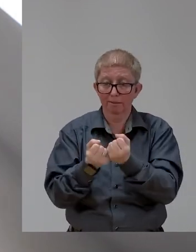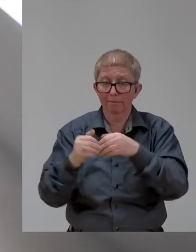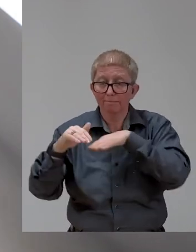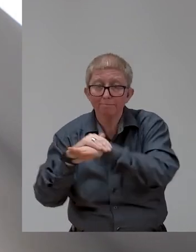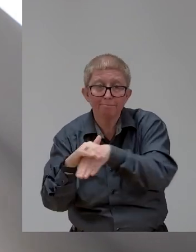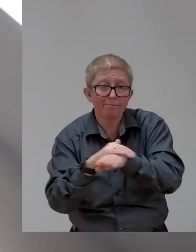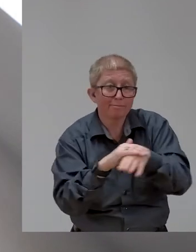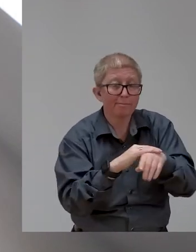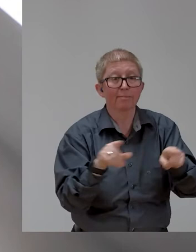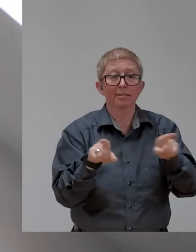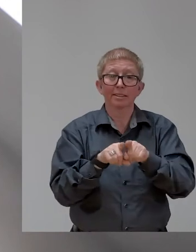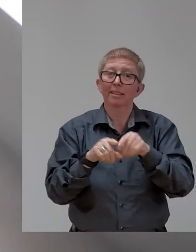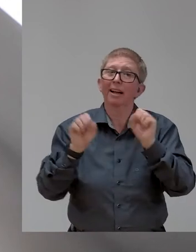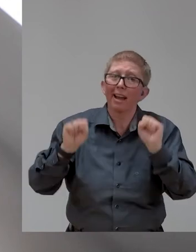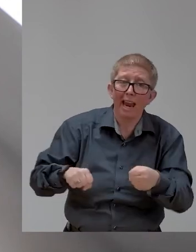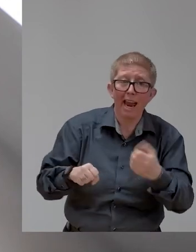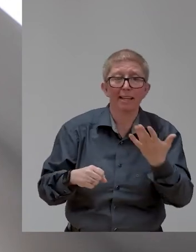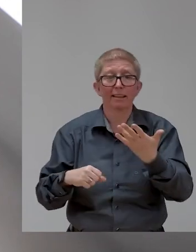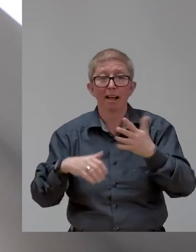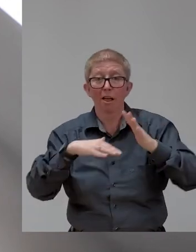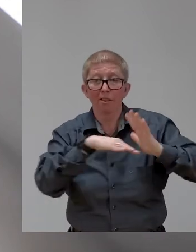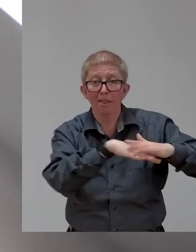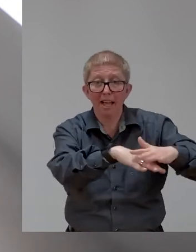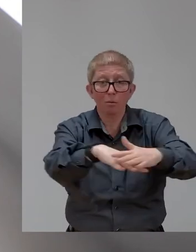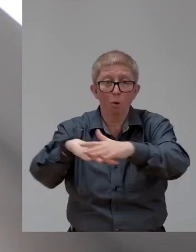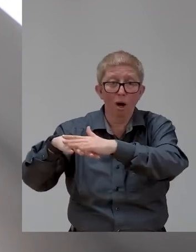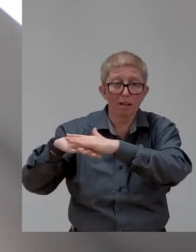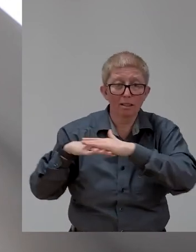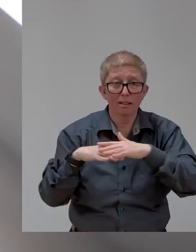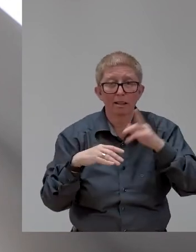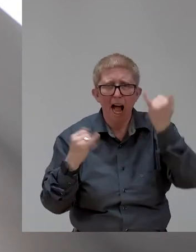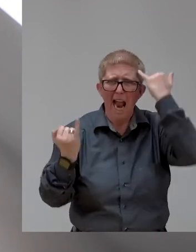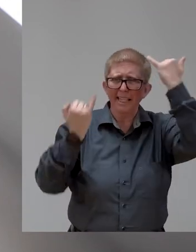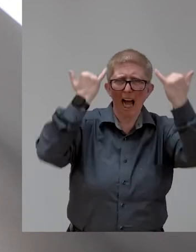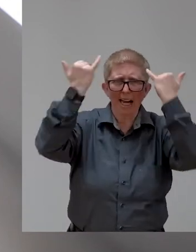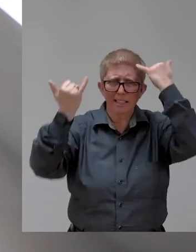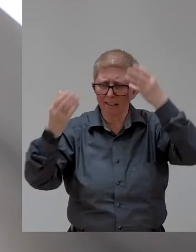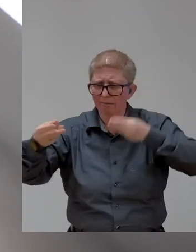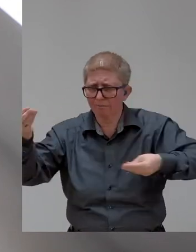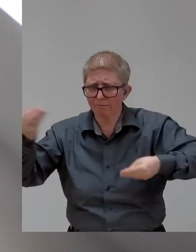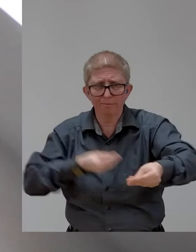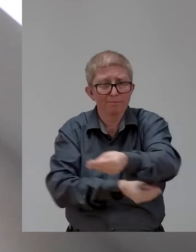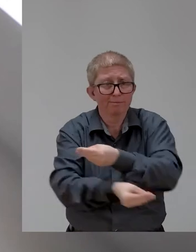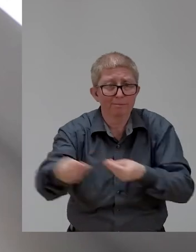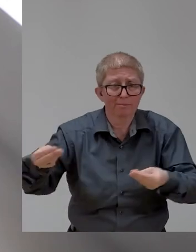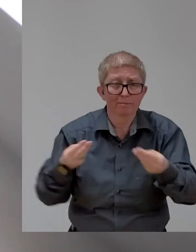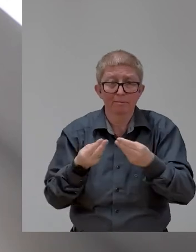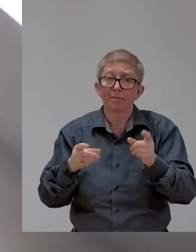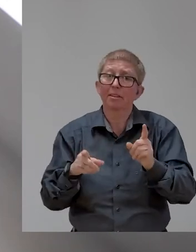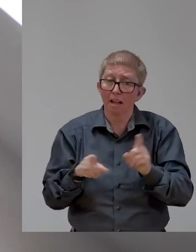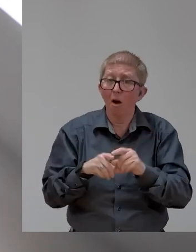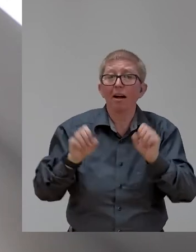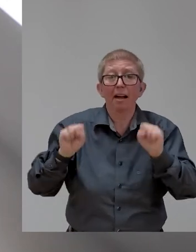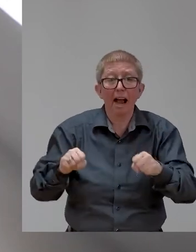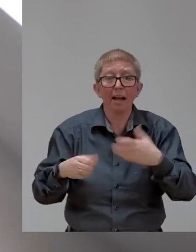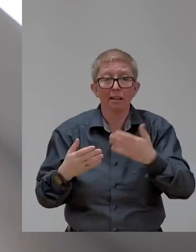also have the opportunity to touch upon the importance that networks have in exchanging ideas, in generating evidence and in promoting collaboration, which is